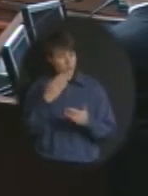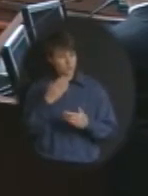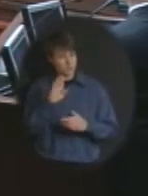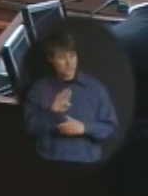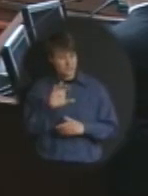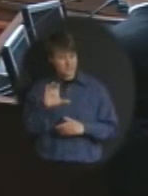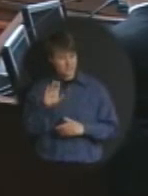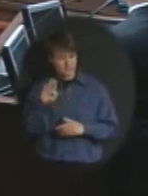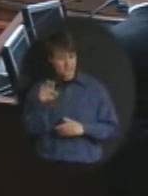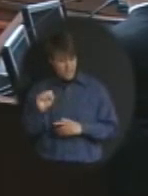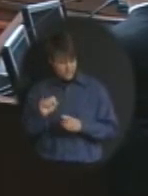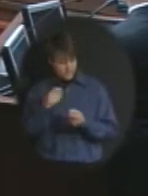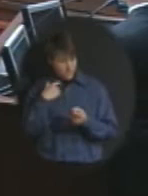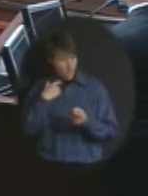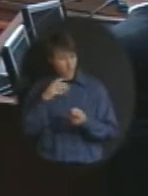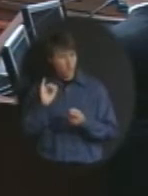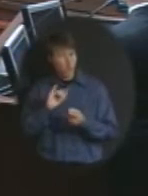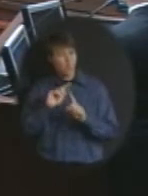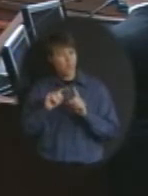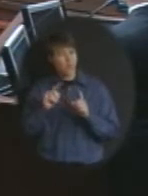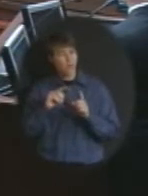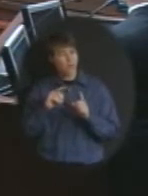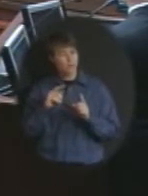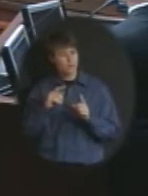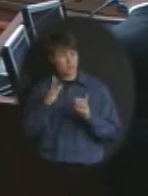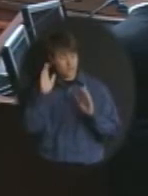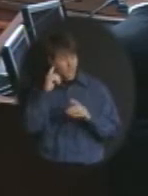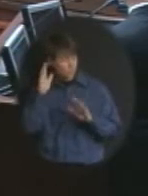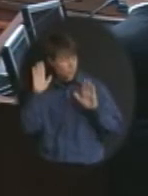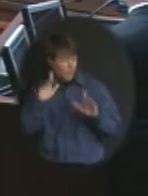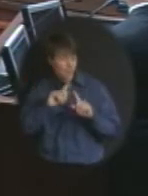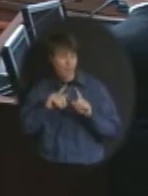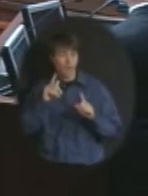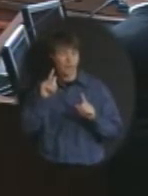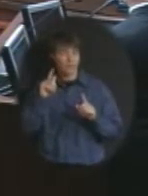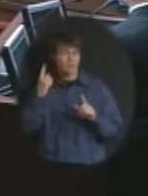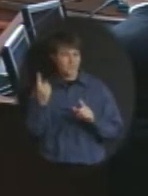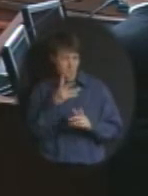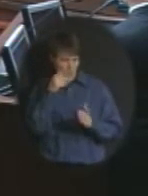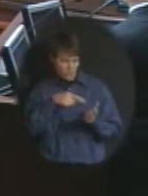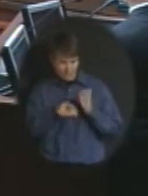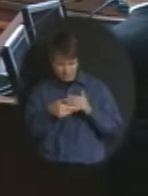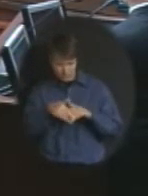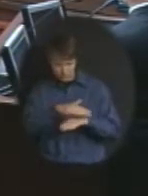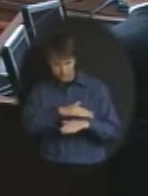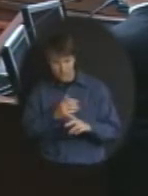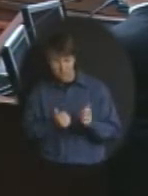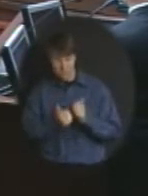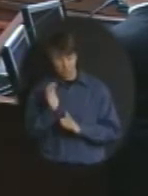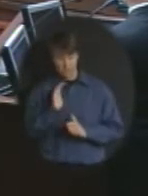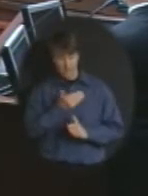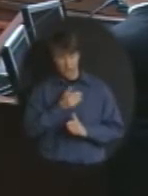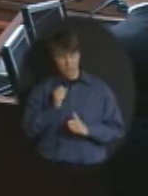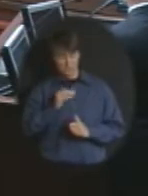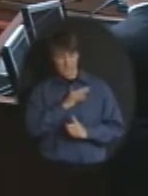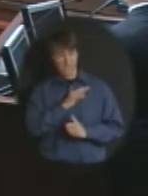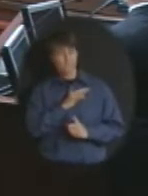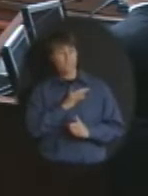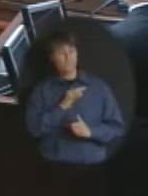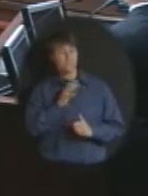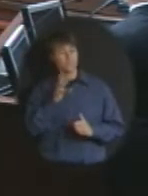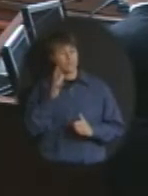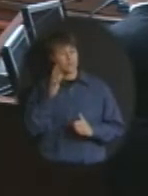it sounds great, but ultimately someone's got to pay for the coverage, and the majority of our staff and employees will more